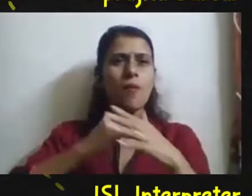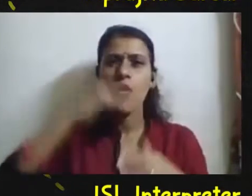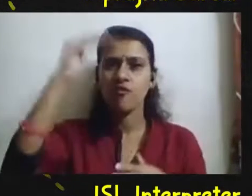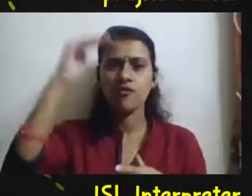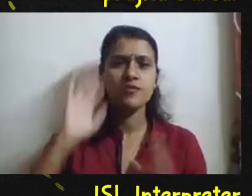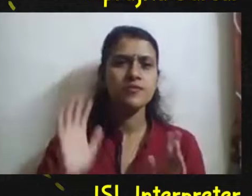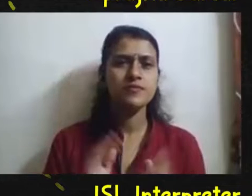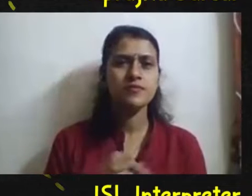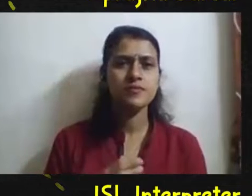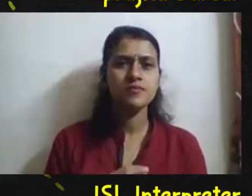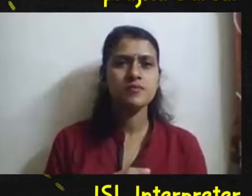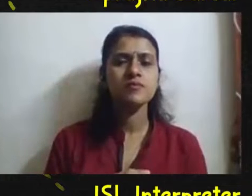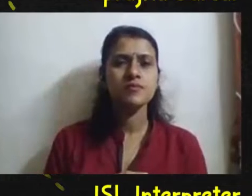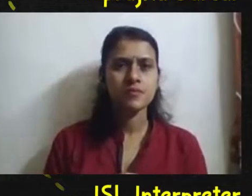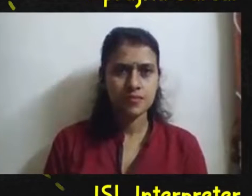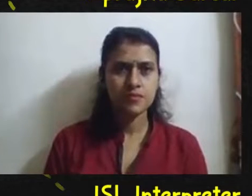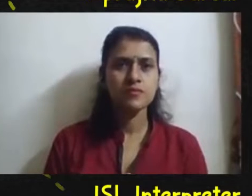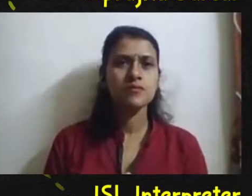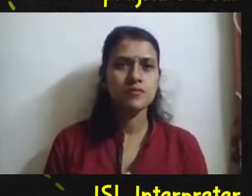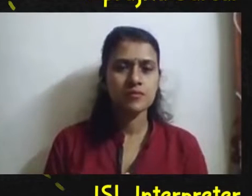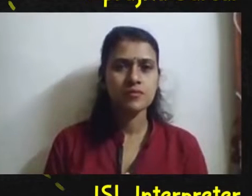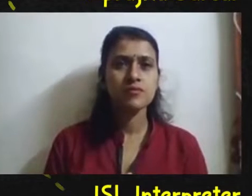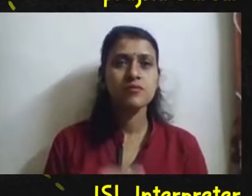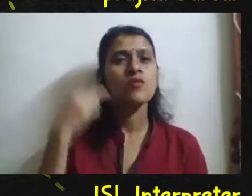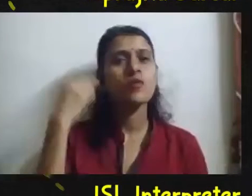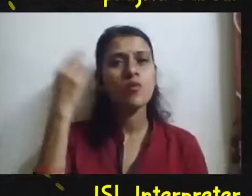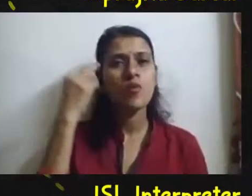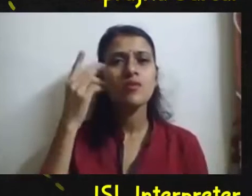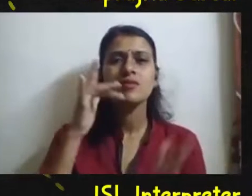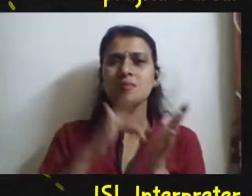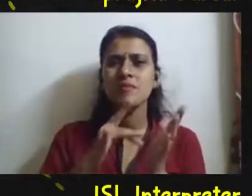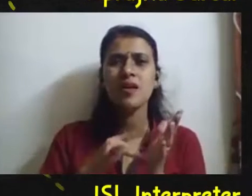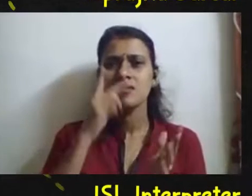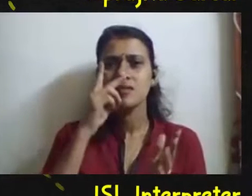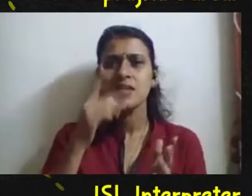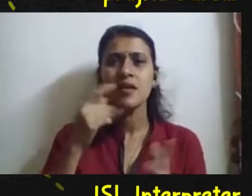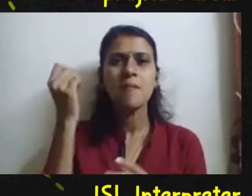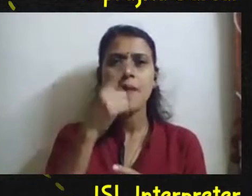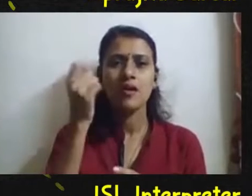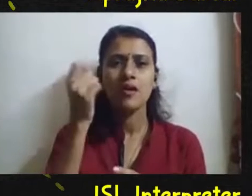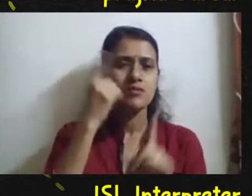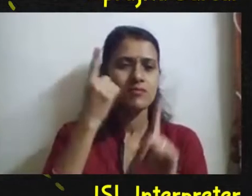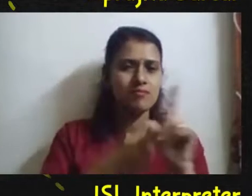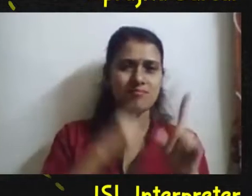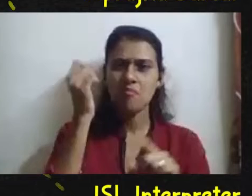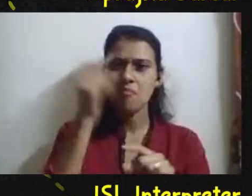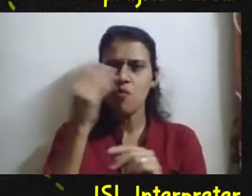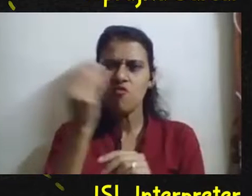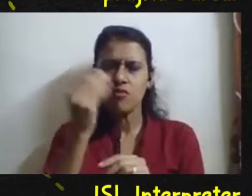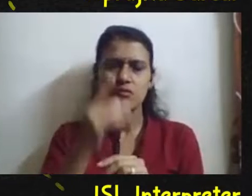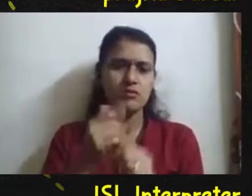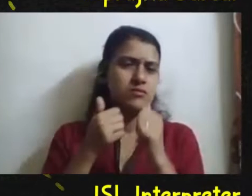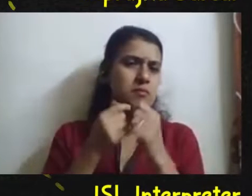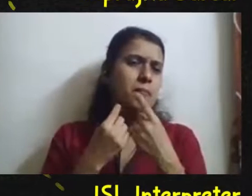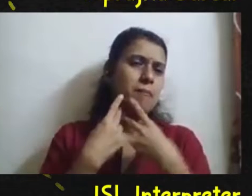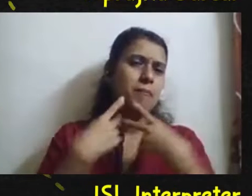That's because sterilization camps were being carried out in certain months of the year. And when that happens,